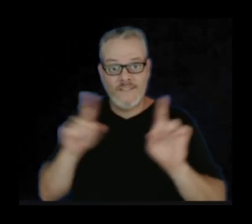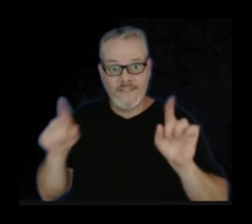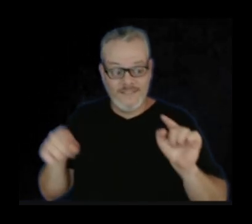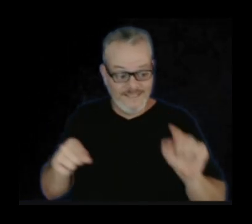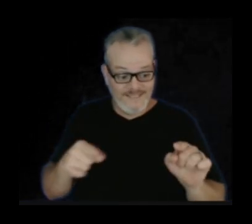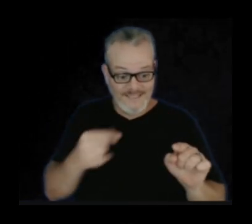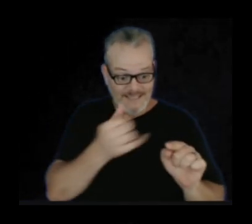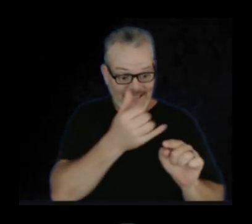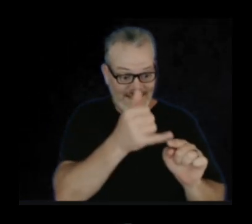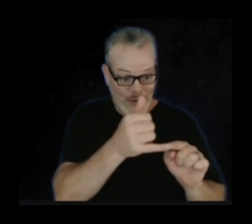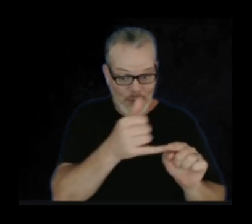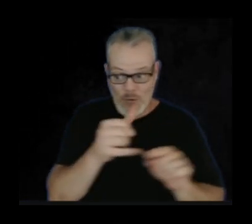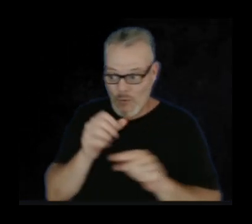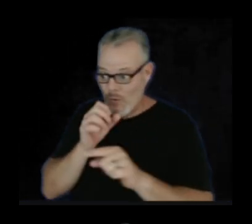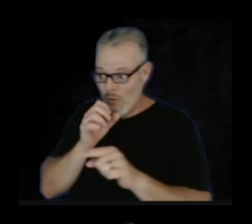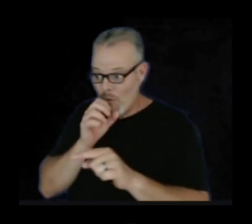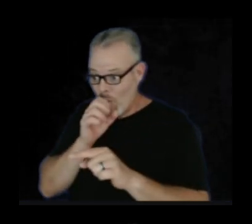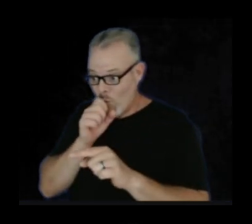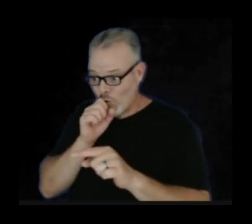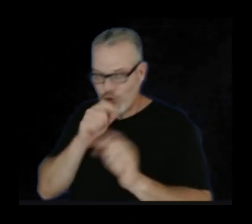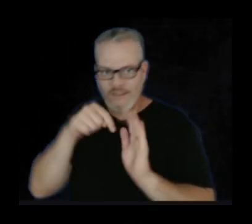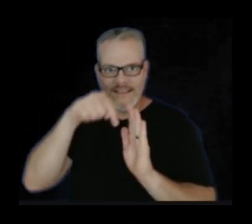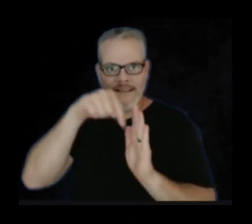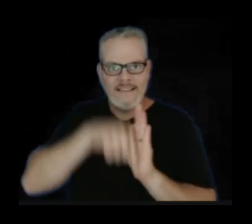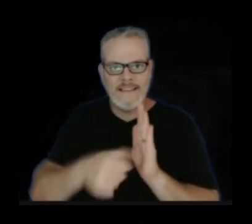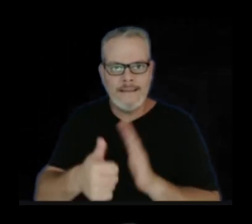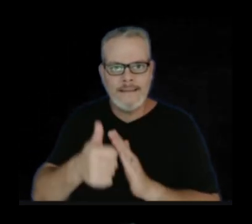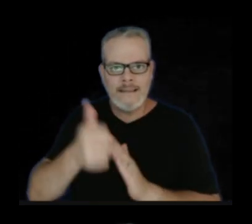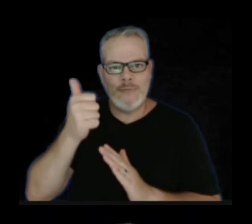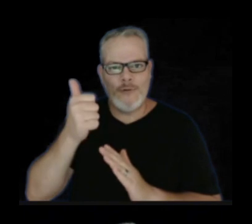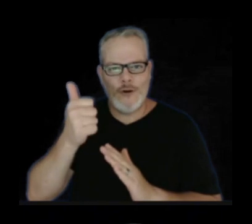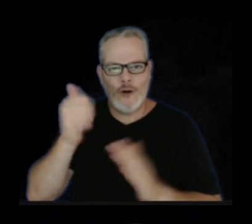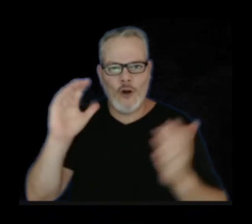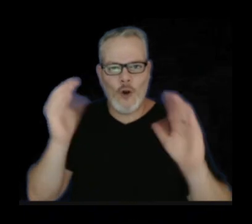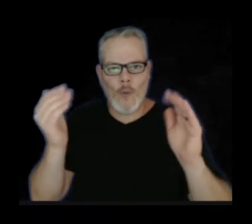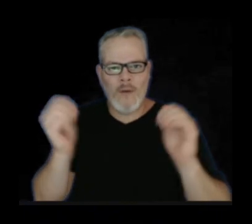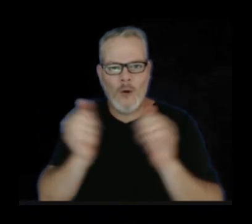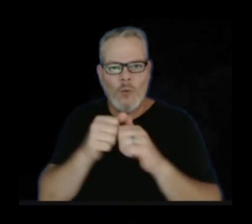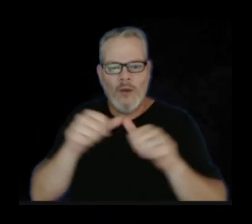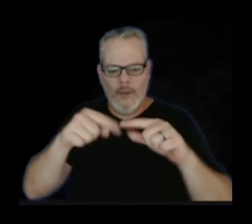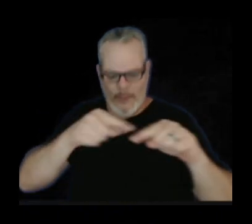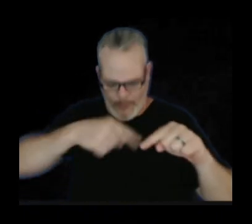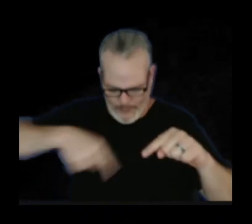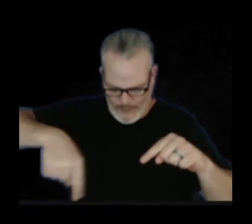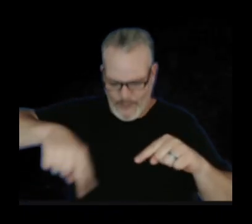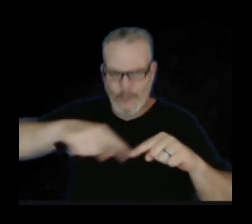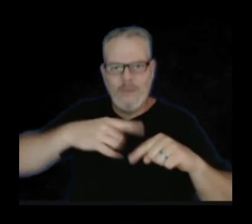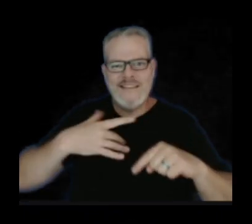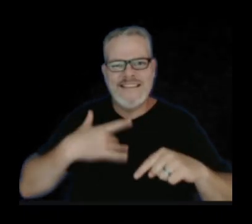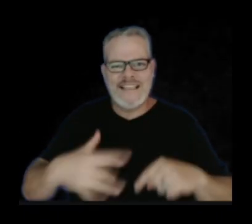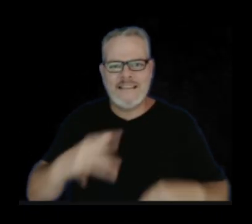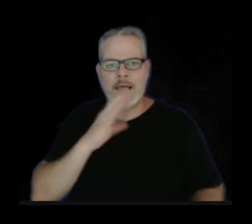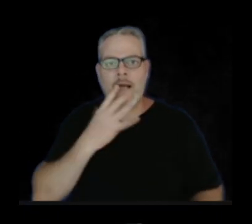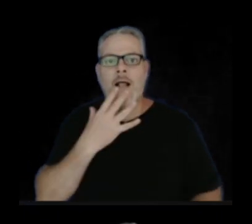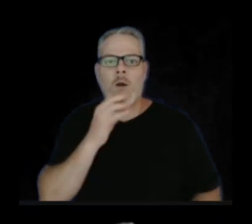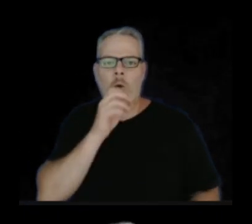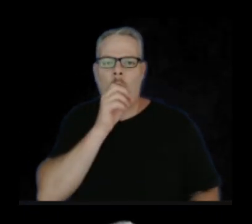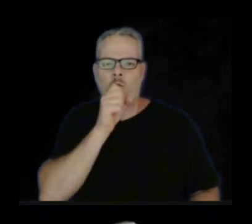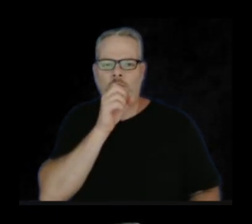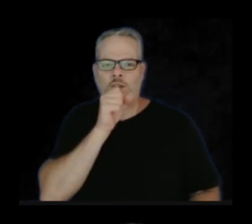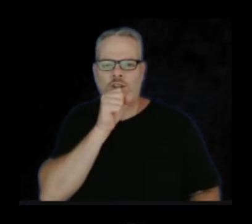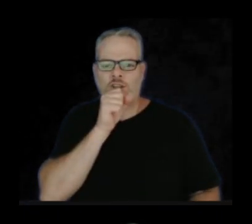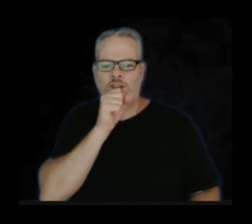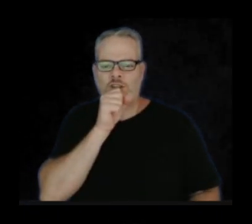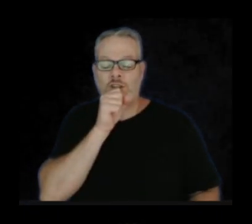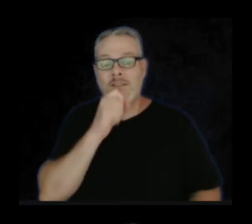are slightly deeper than we see earthquakes usually in the main magma reservoir region, which is usually all in orange and sometimes in the